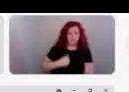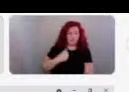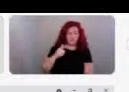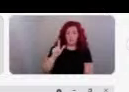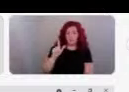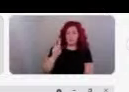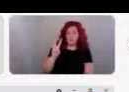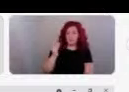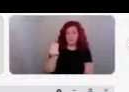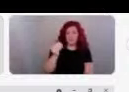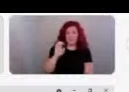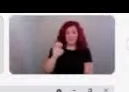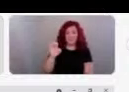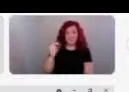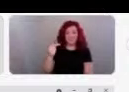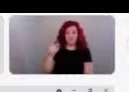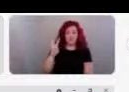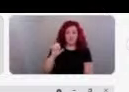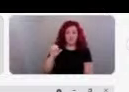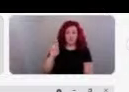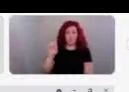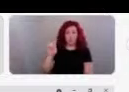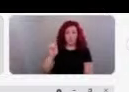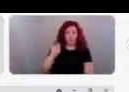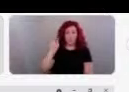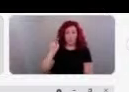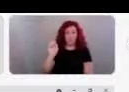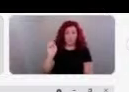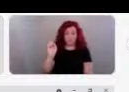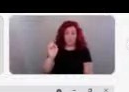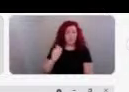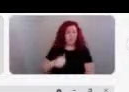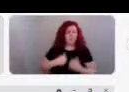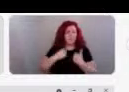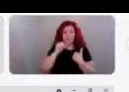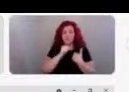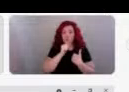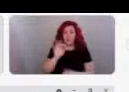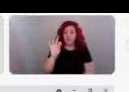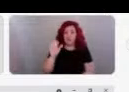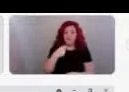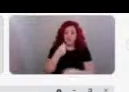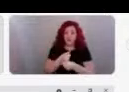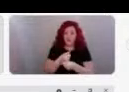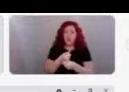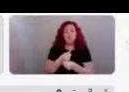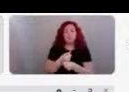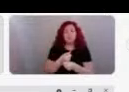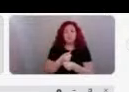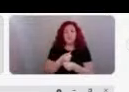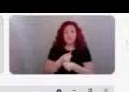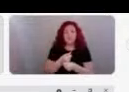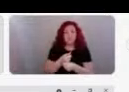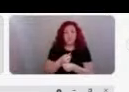east greenway road in north phoenix um i've lived in arizona for nine years uh i'm a transplant from new york city